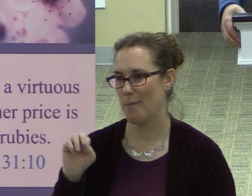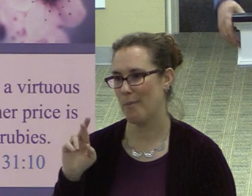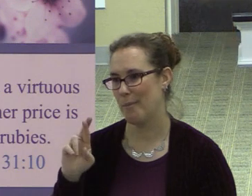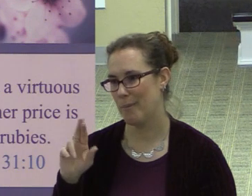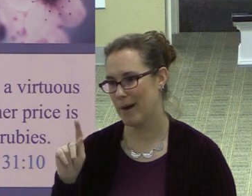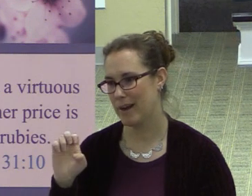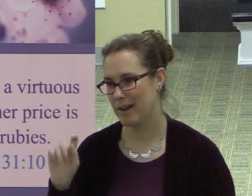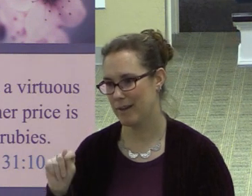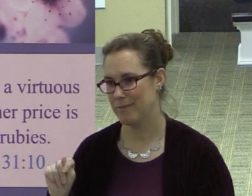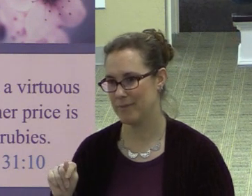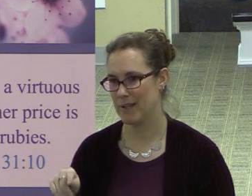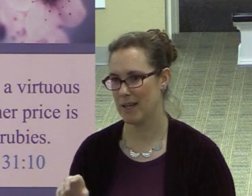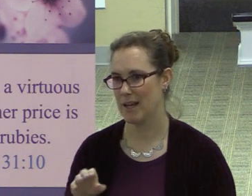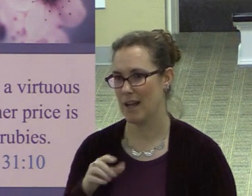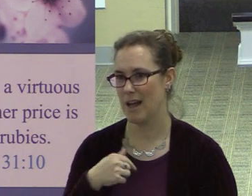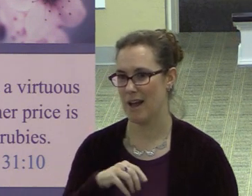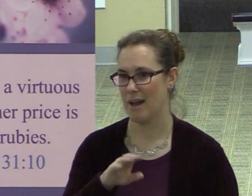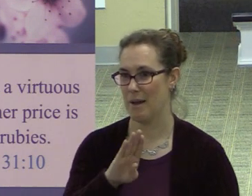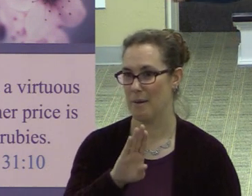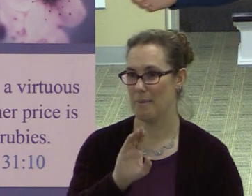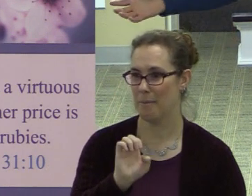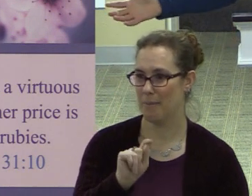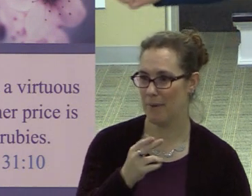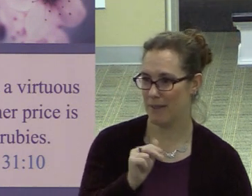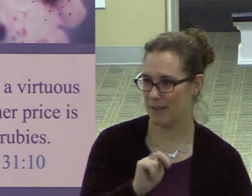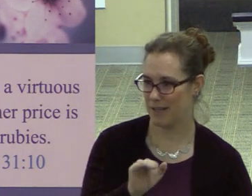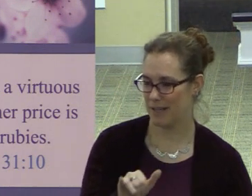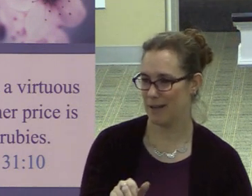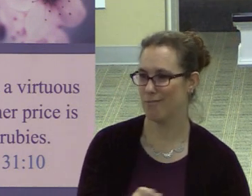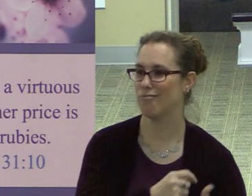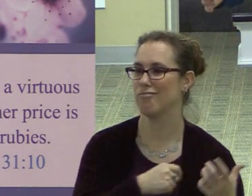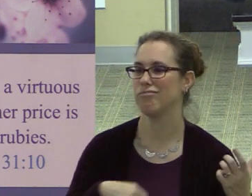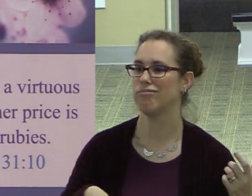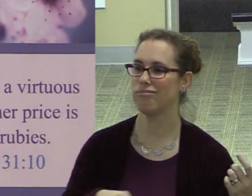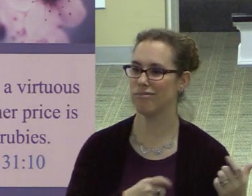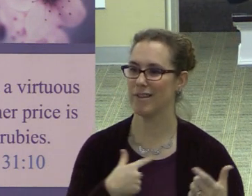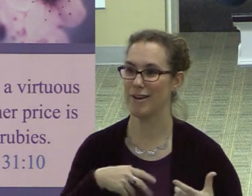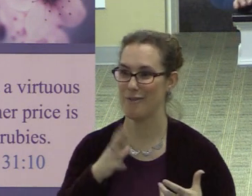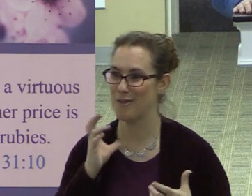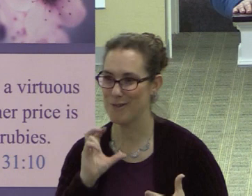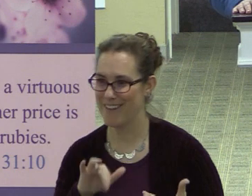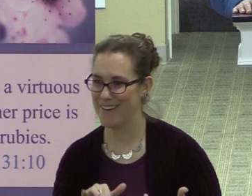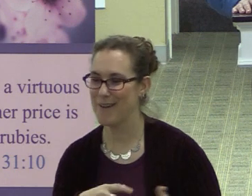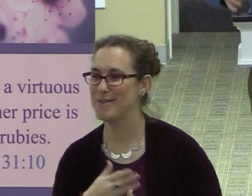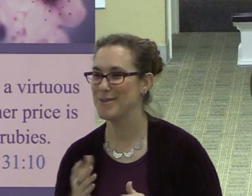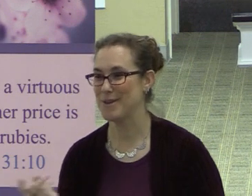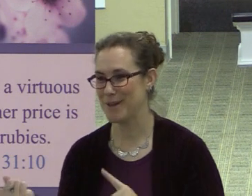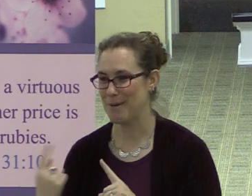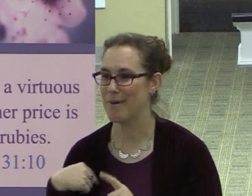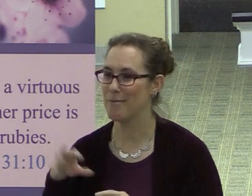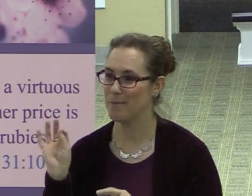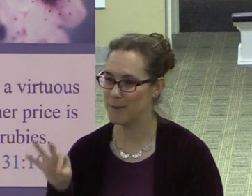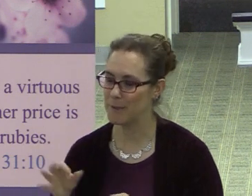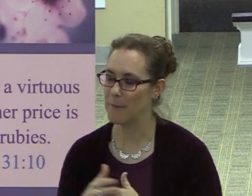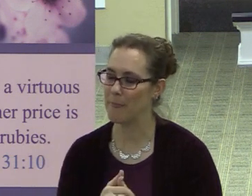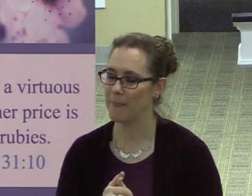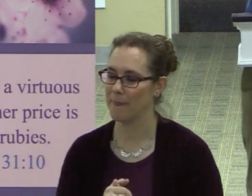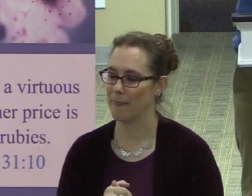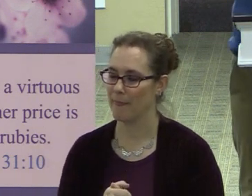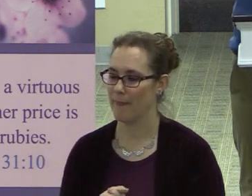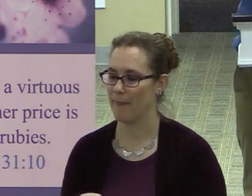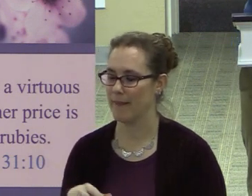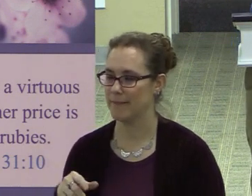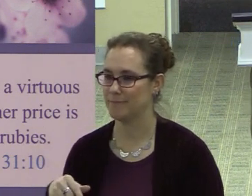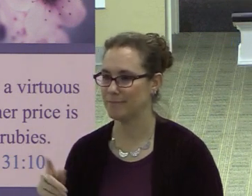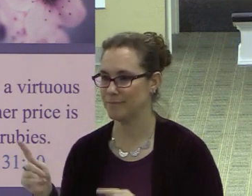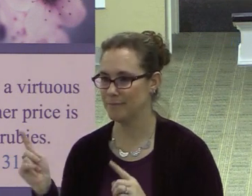States. I'd have Bethany play her violin. They never heard anything like that. They would come. And then I would preach. And so I go with Terry Thunder